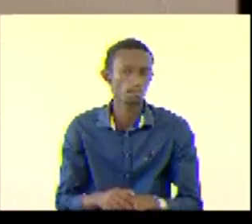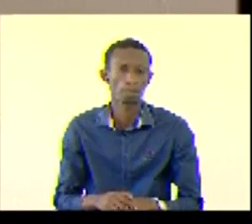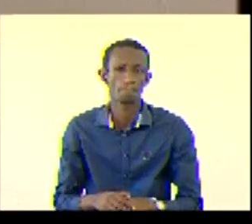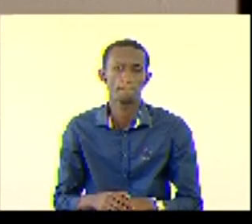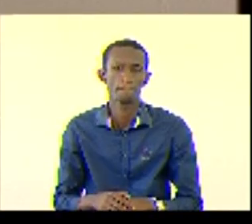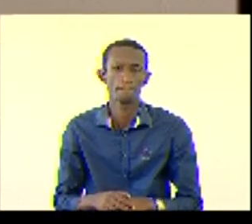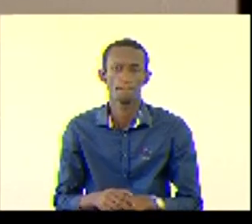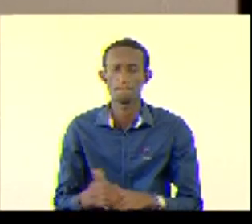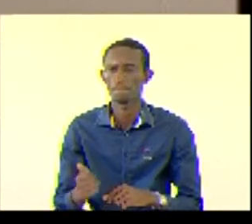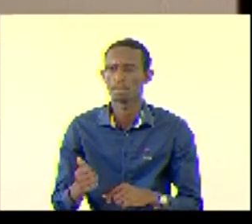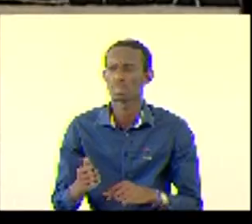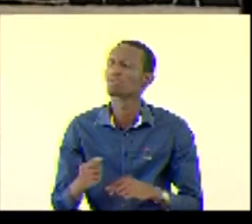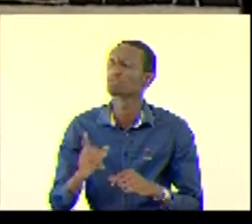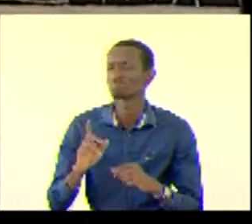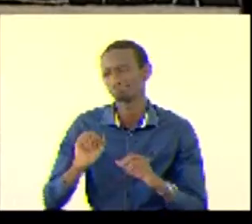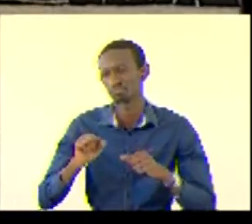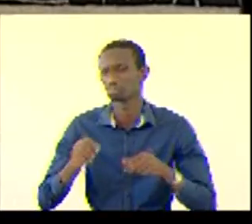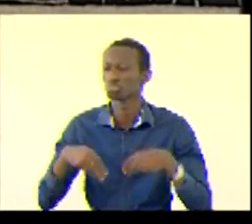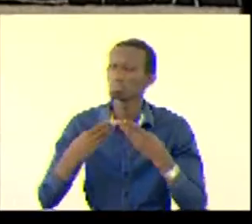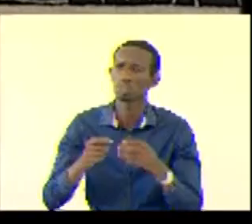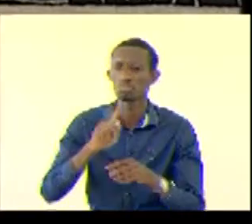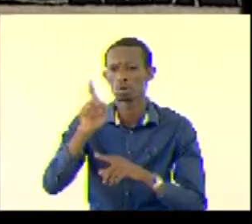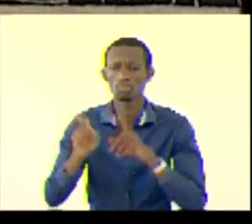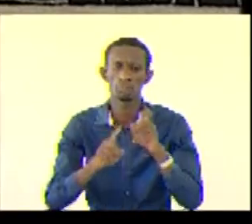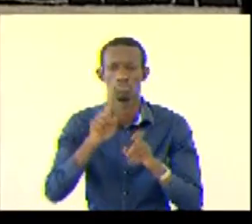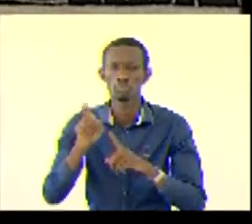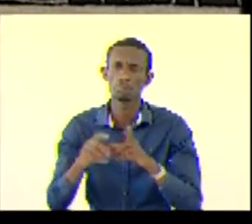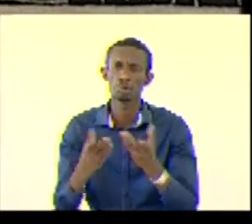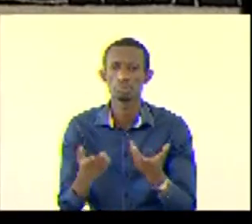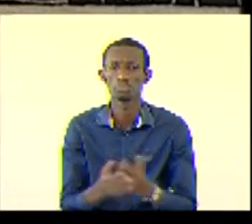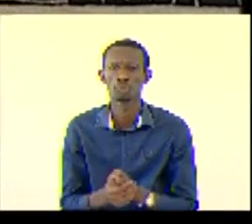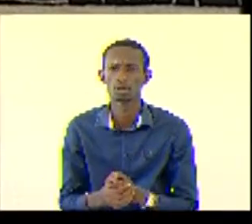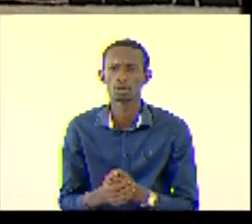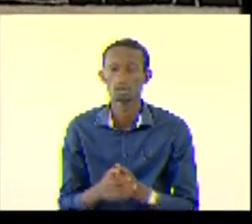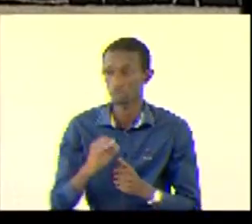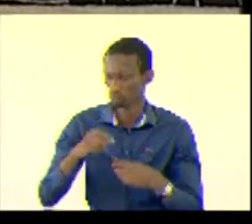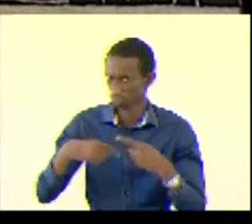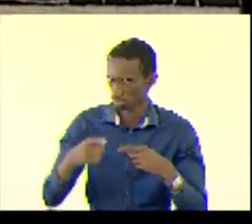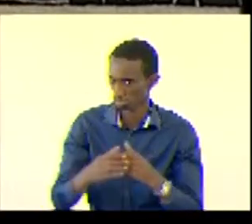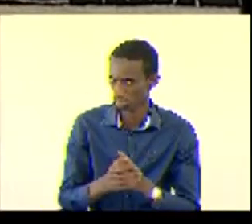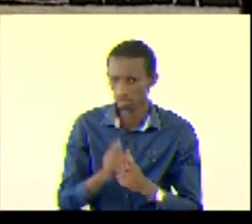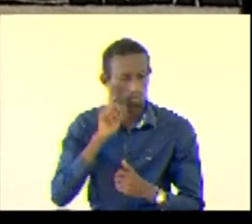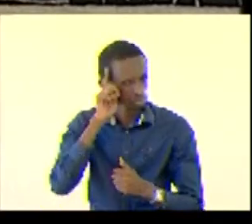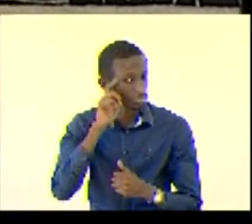And probably we'll have some other questions as we assess ourselves in